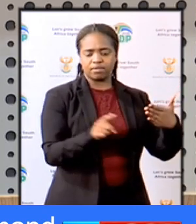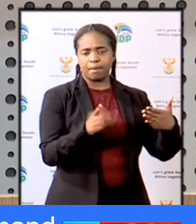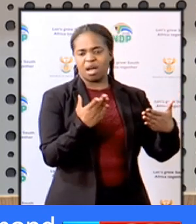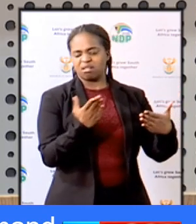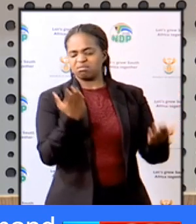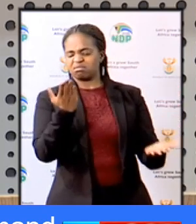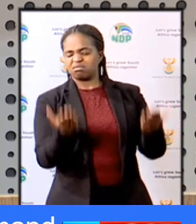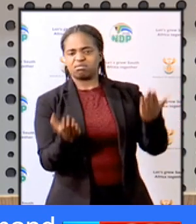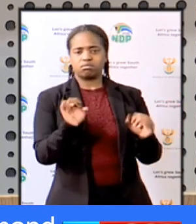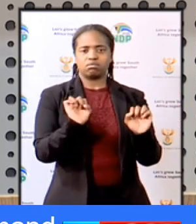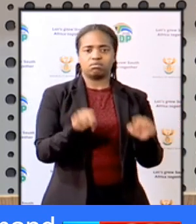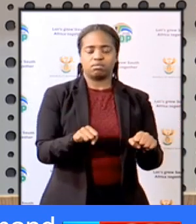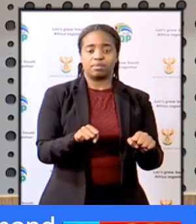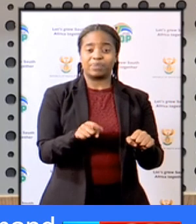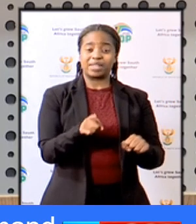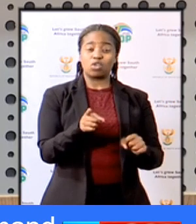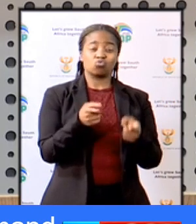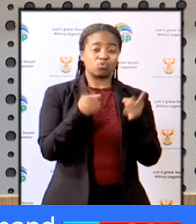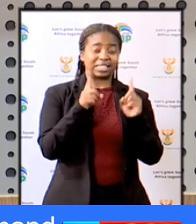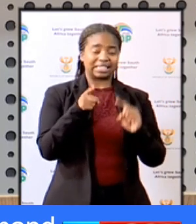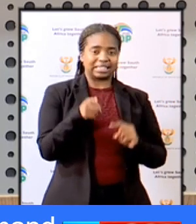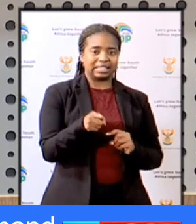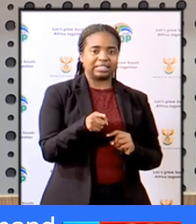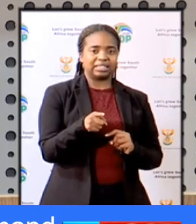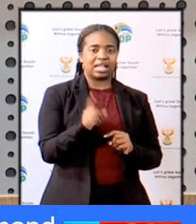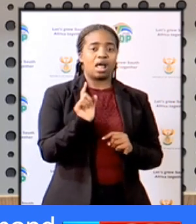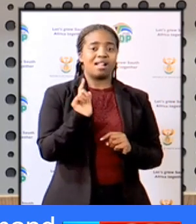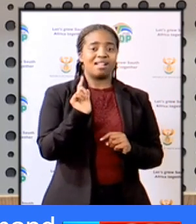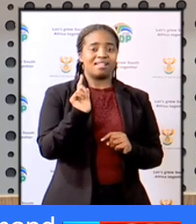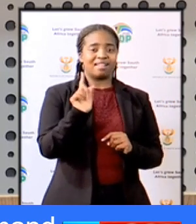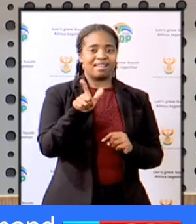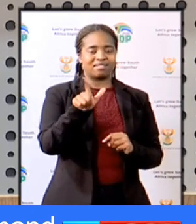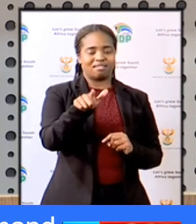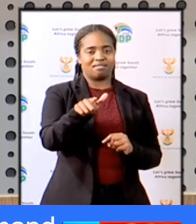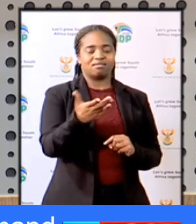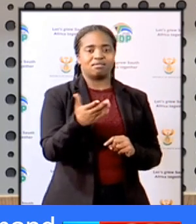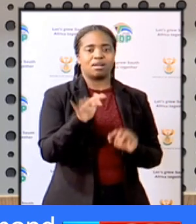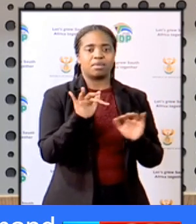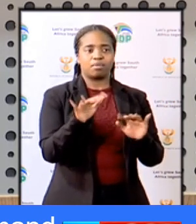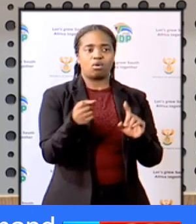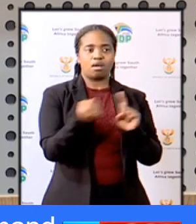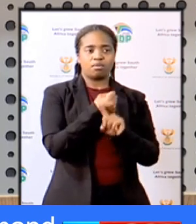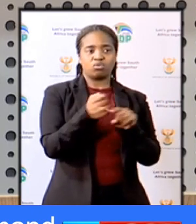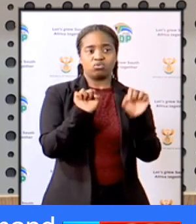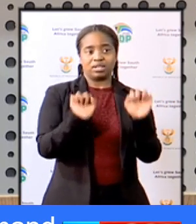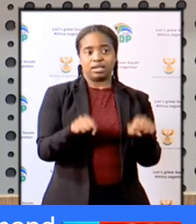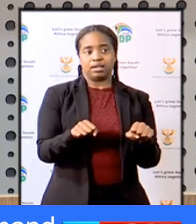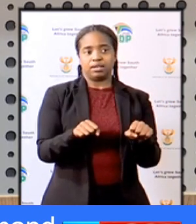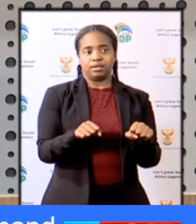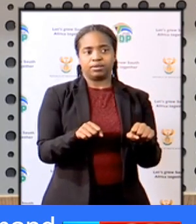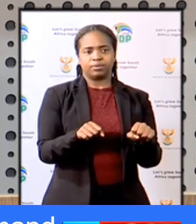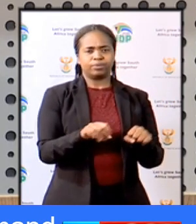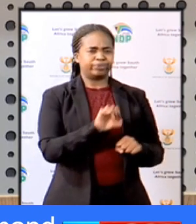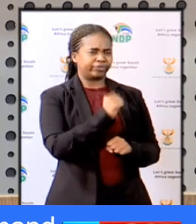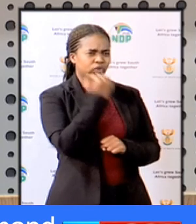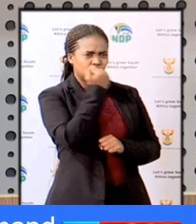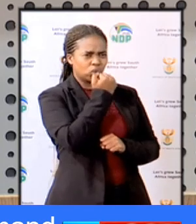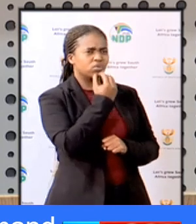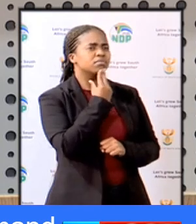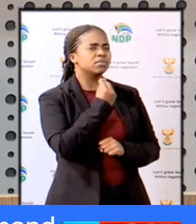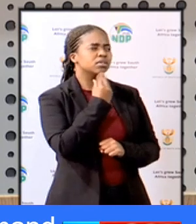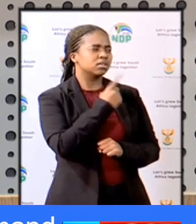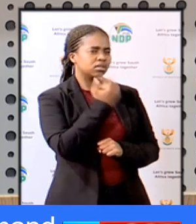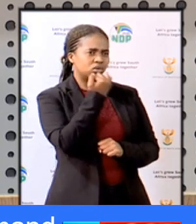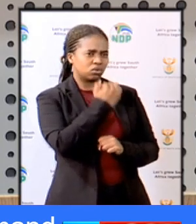is it has a greater prospect of being abused, because it could be open-ended. Mr. Patel, sorry for